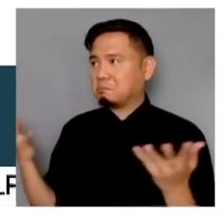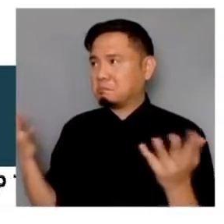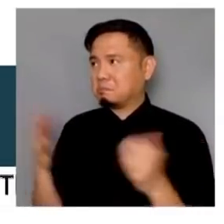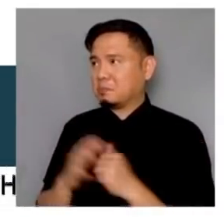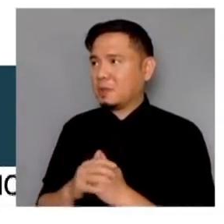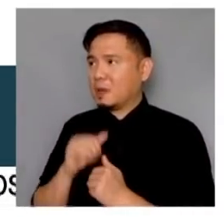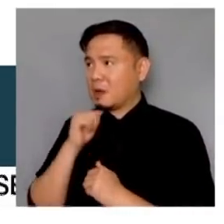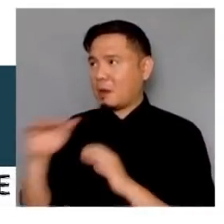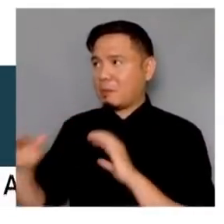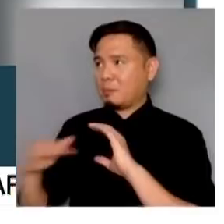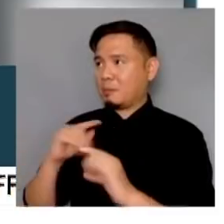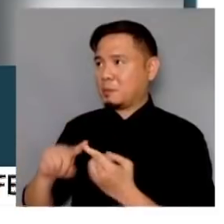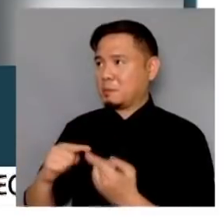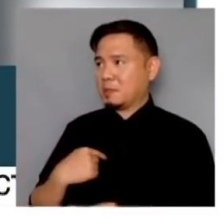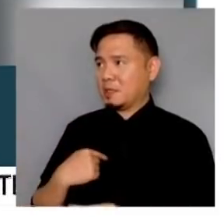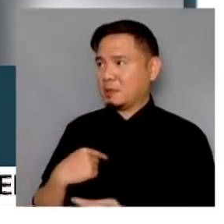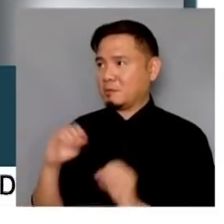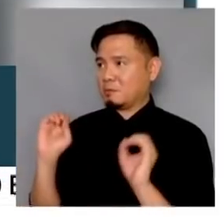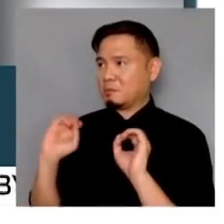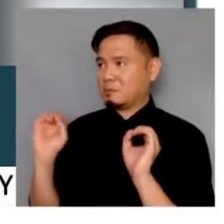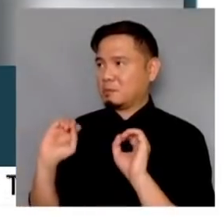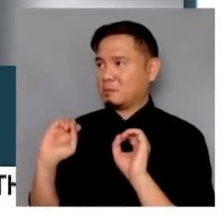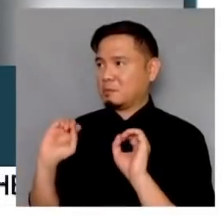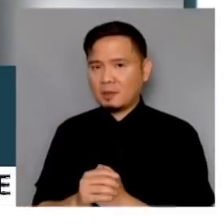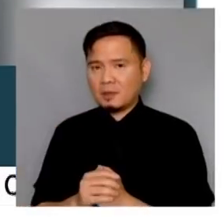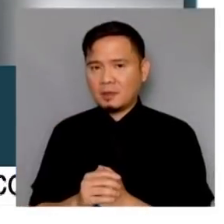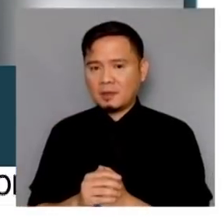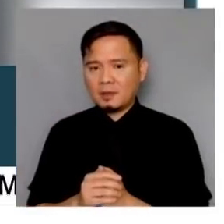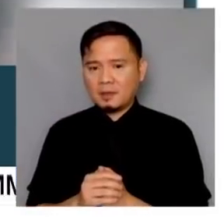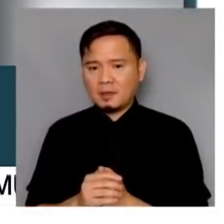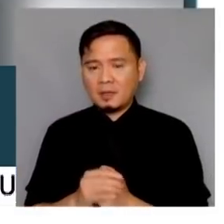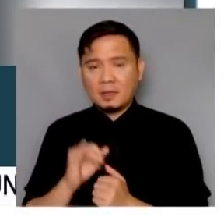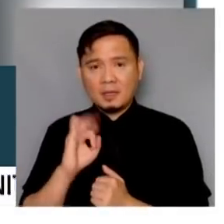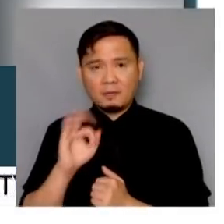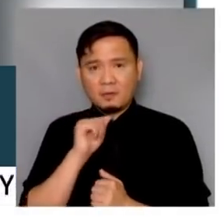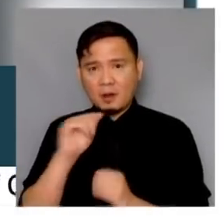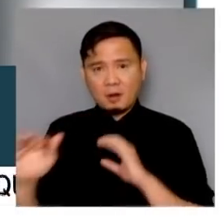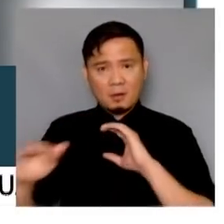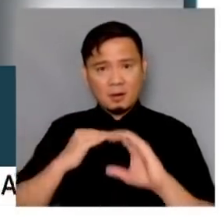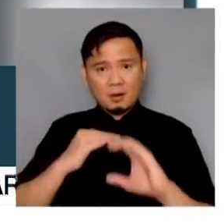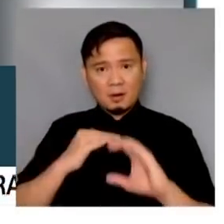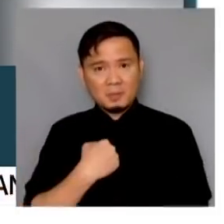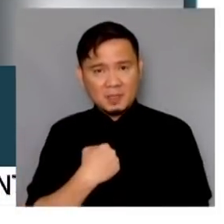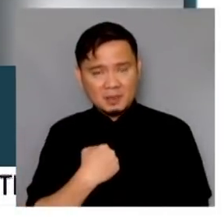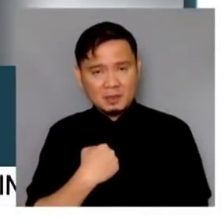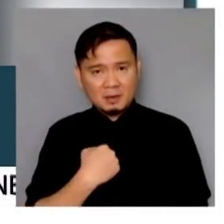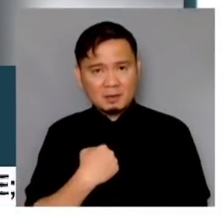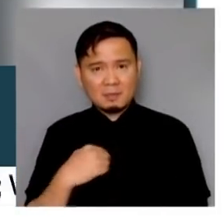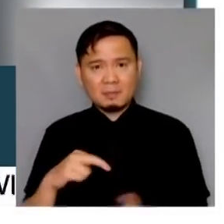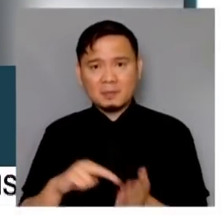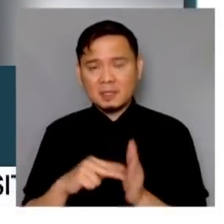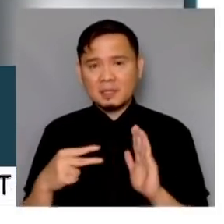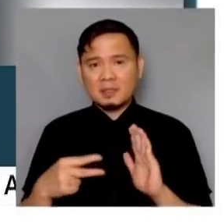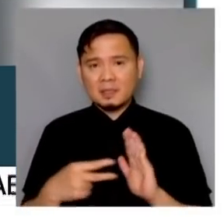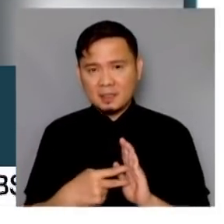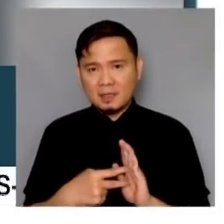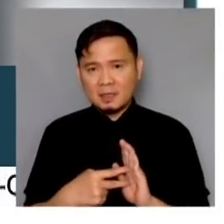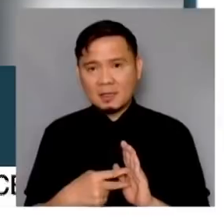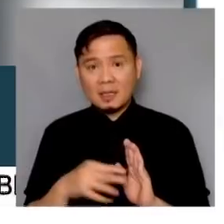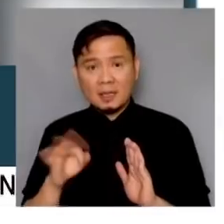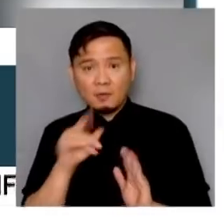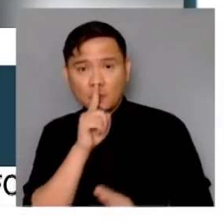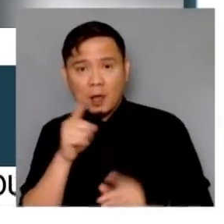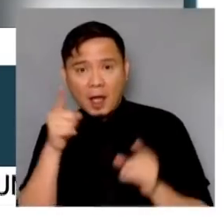Not to me. So, and since it has not reached me, that means if ever this has